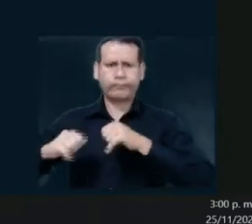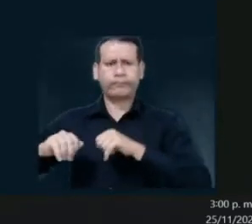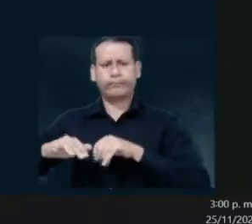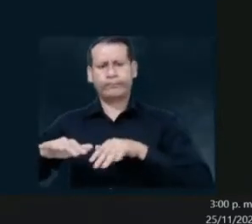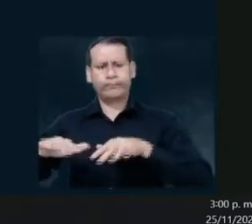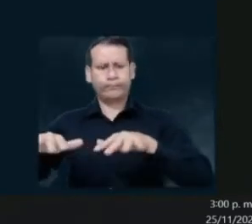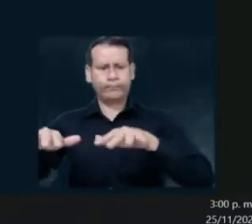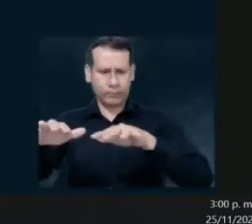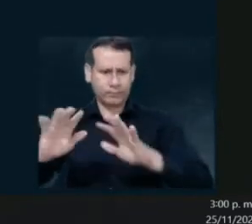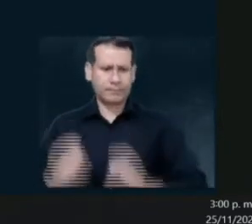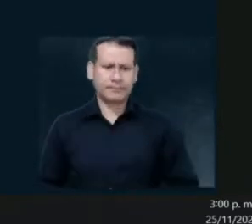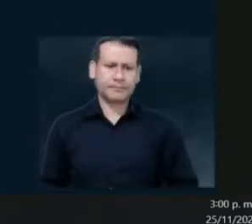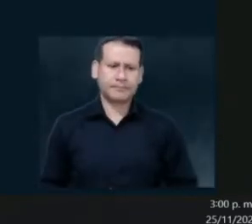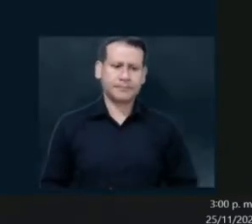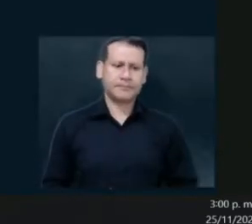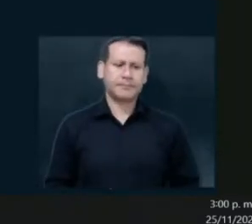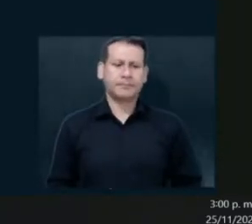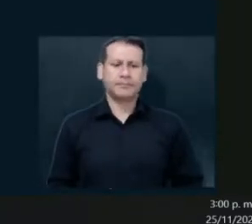being.